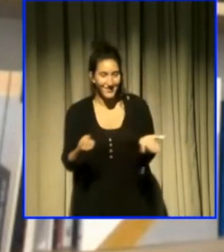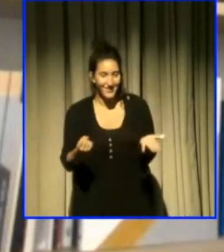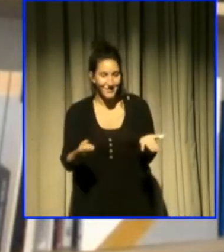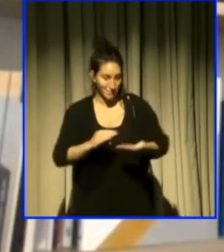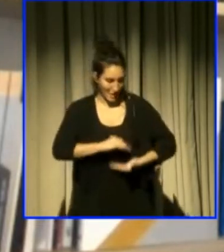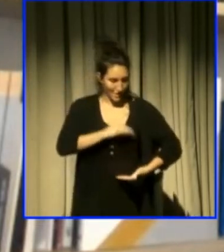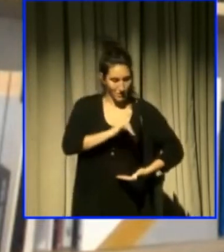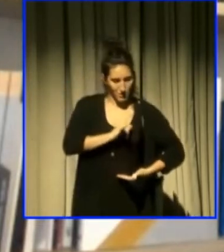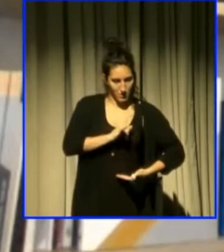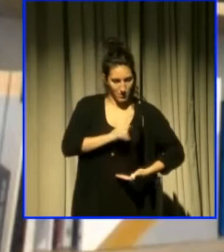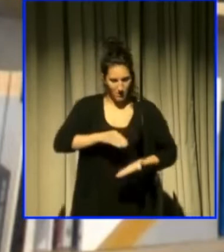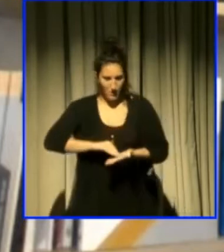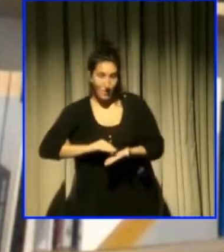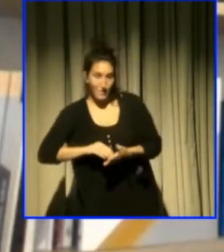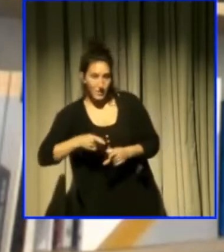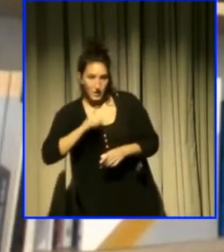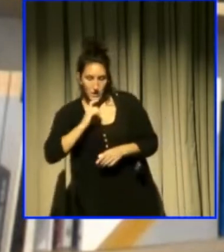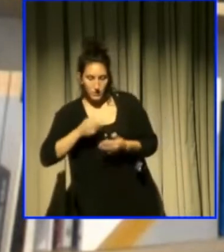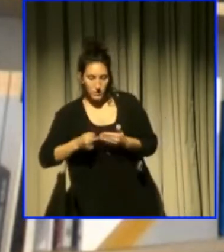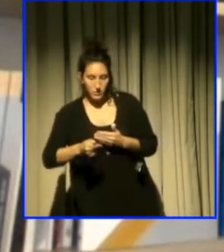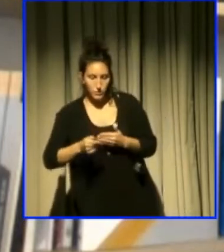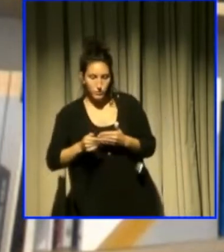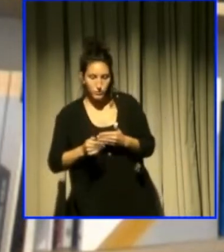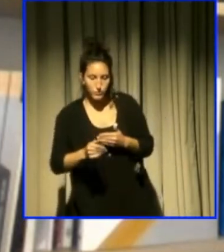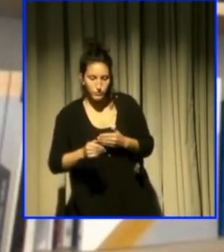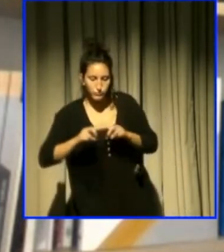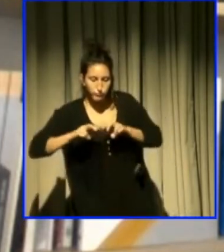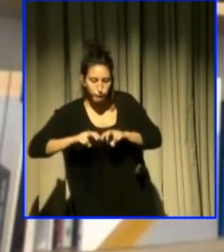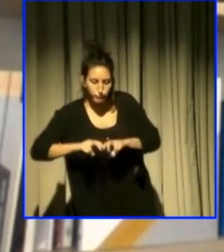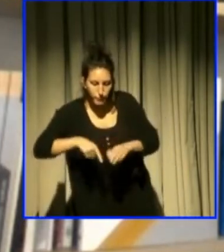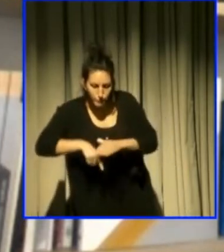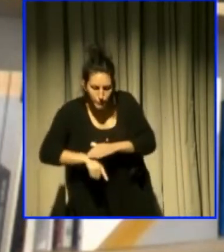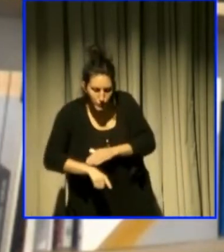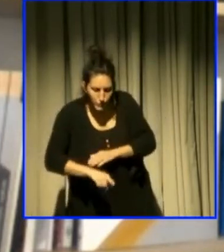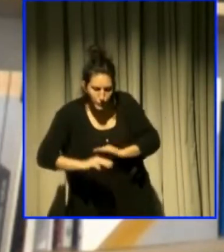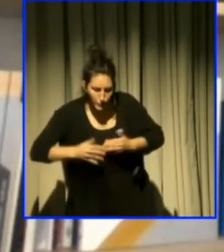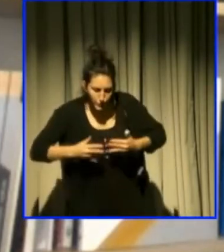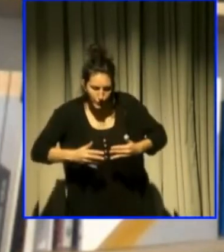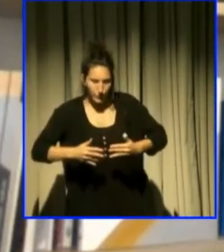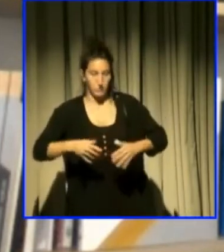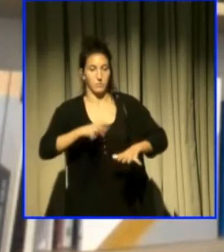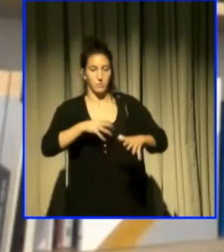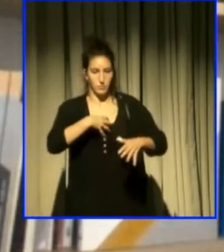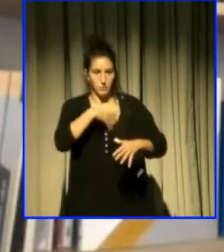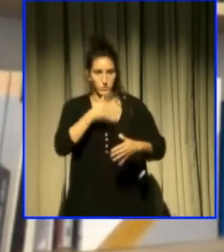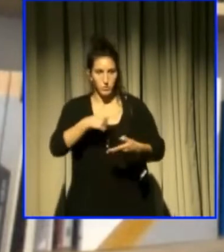it hard to tap into it a bit more and train it, because we could get stuck into our daily routines